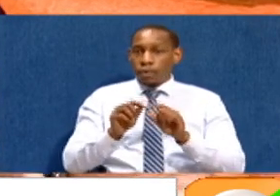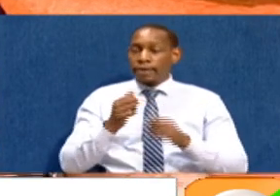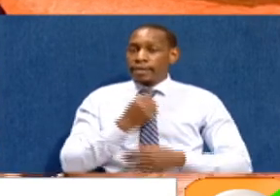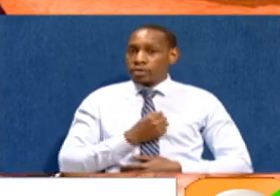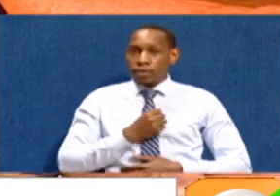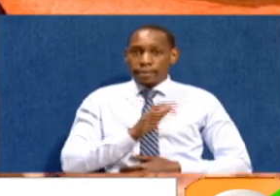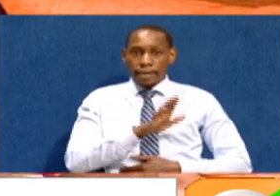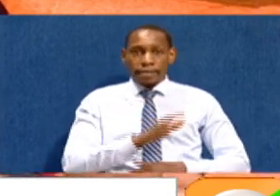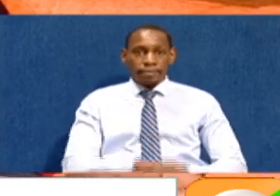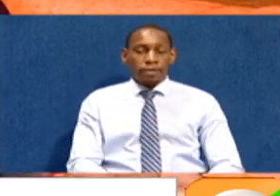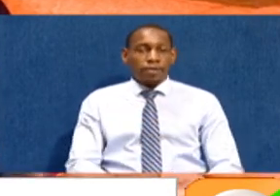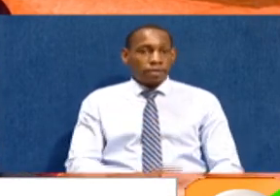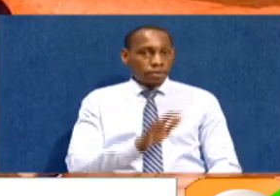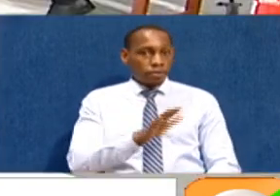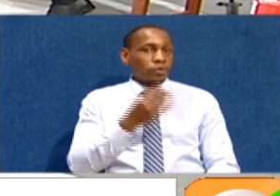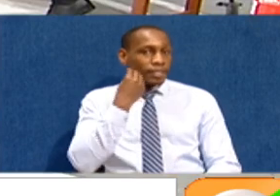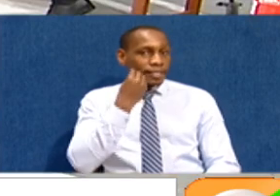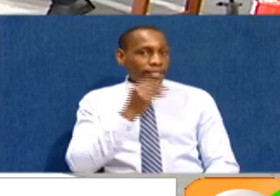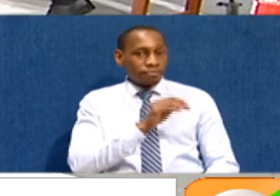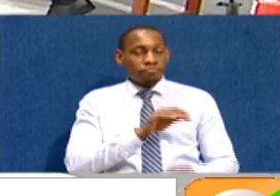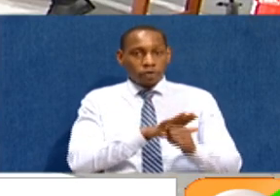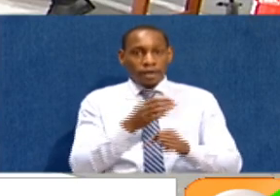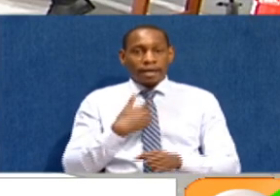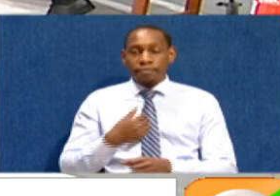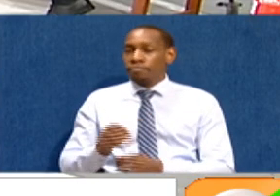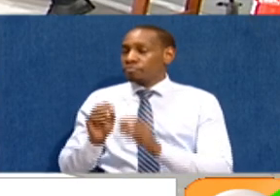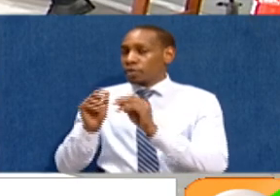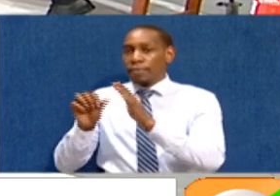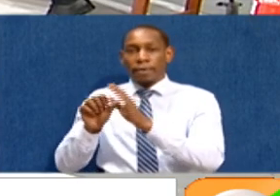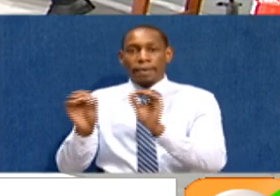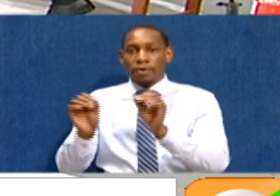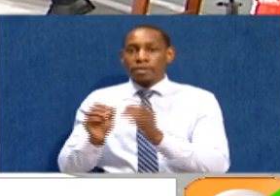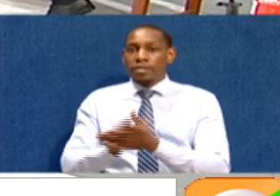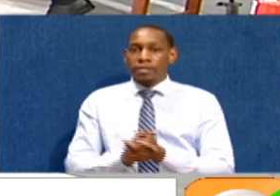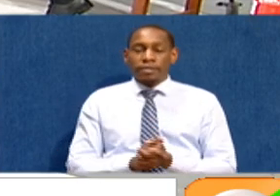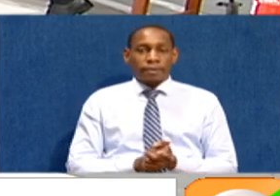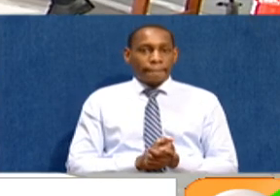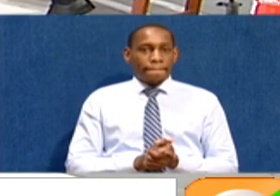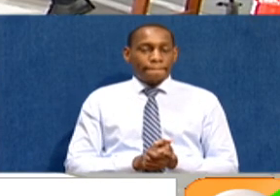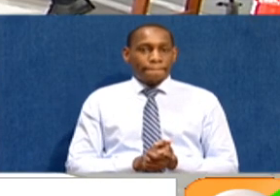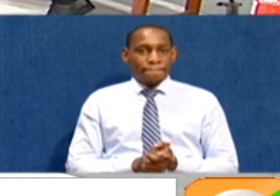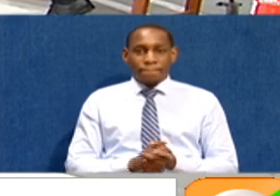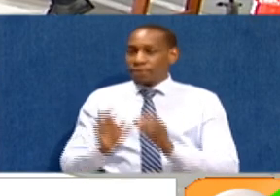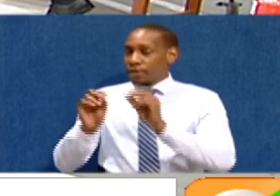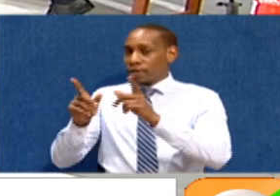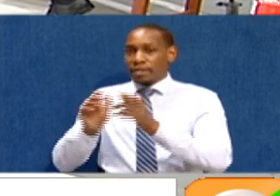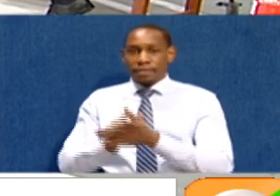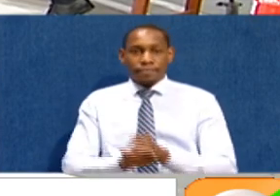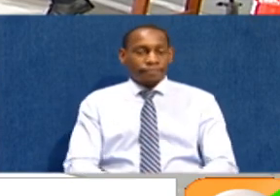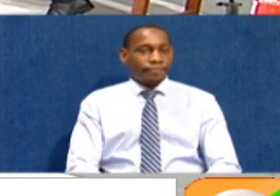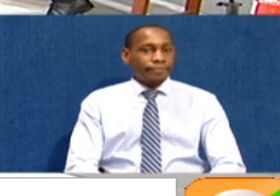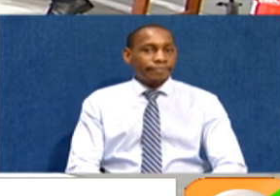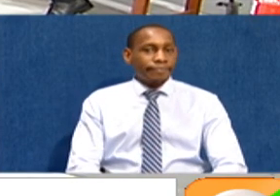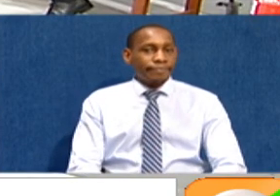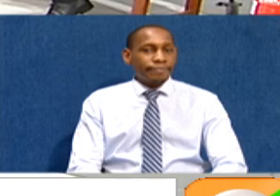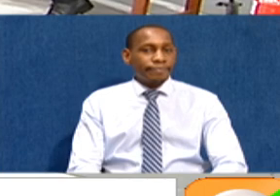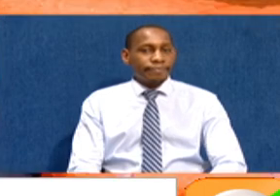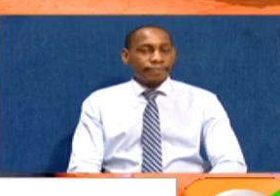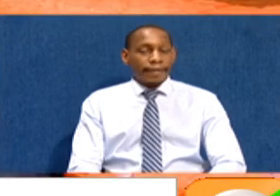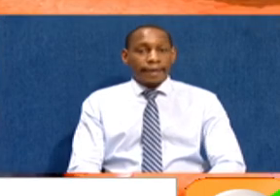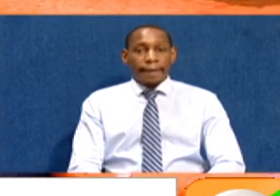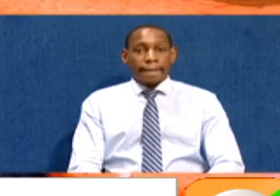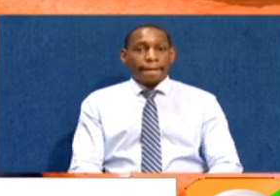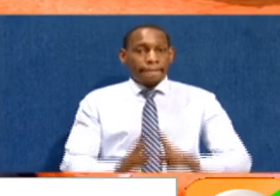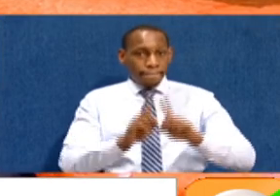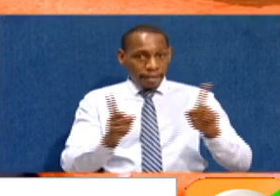know you suffered a little. That's okay. Bit, thank you. That's all right, bro. I'm sorry. I should have started. No, it's yeah. Okay.